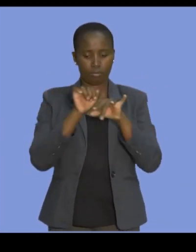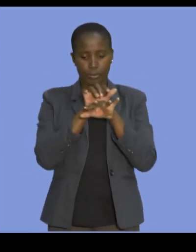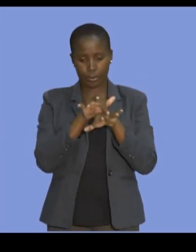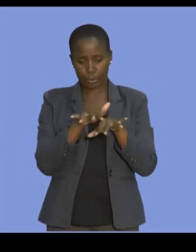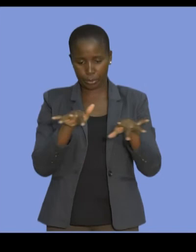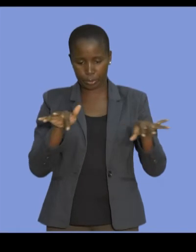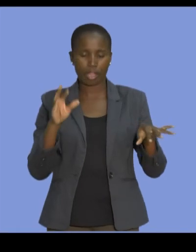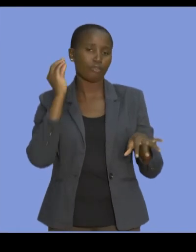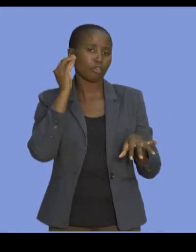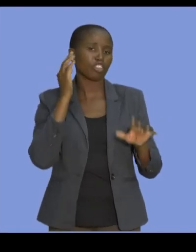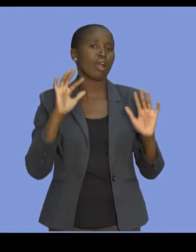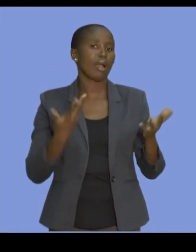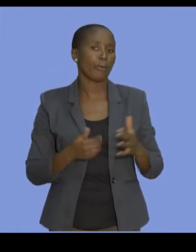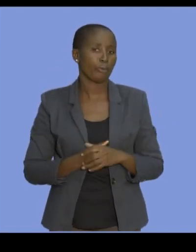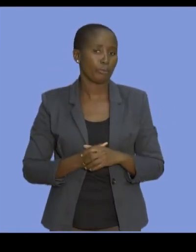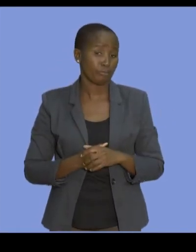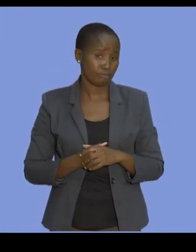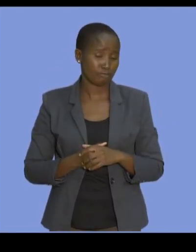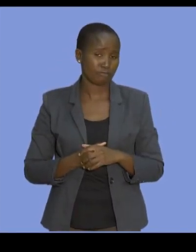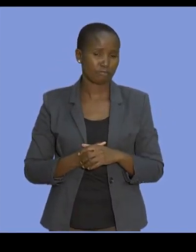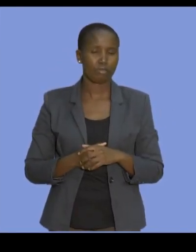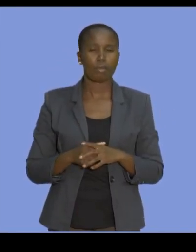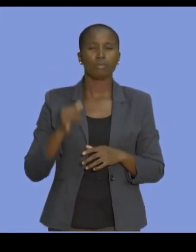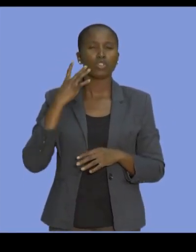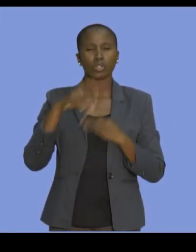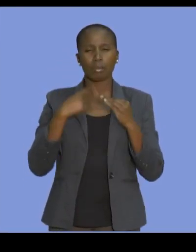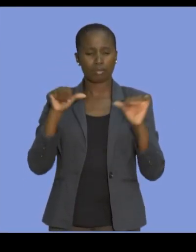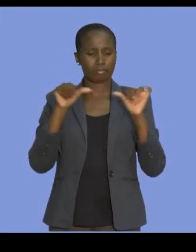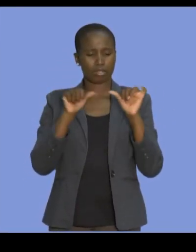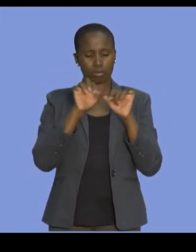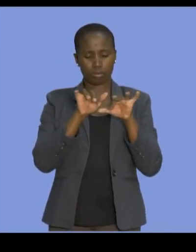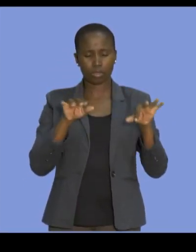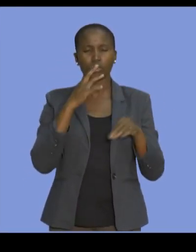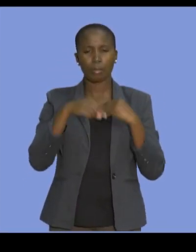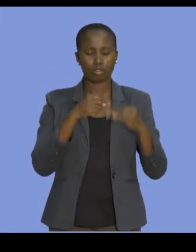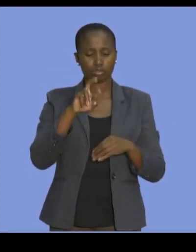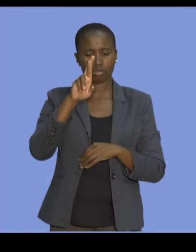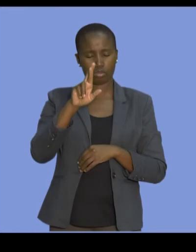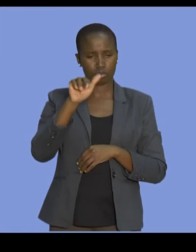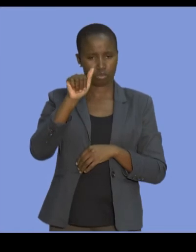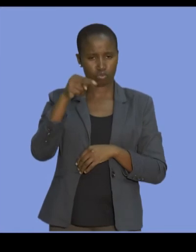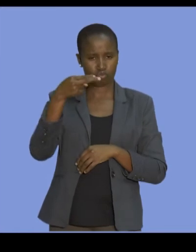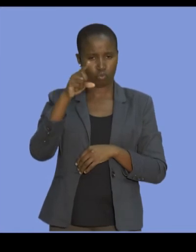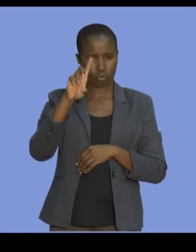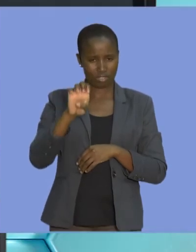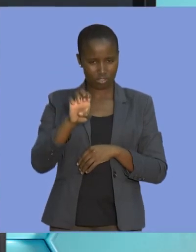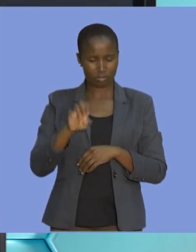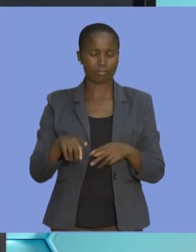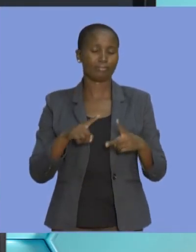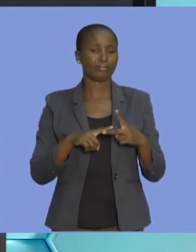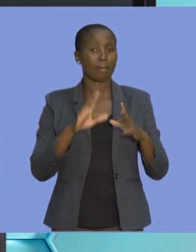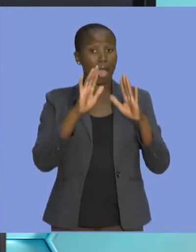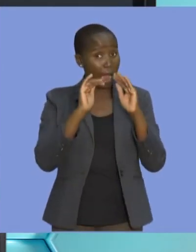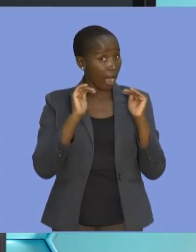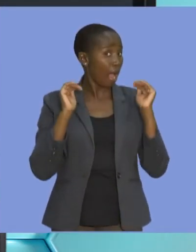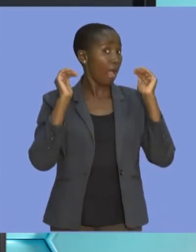When we talk about the measure of dispersion, we're talking about the range. The range, we're talking about the highest